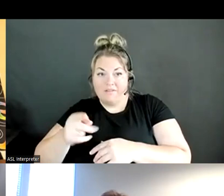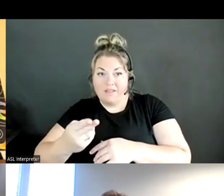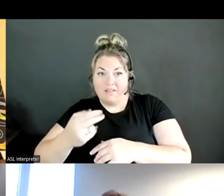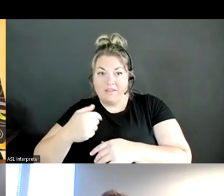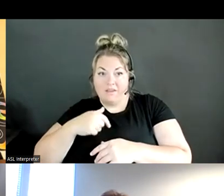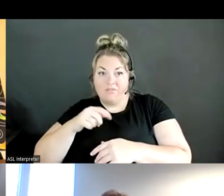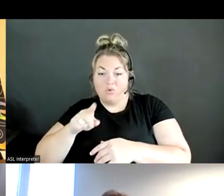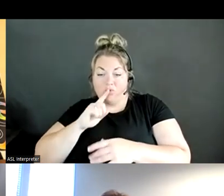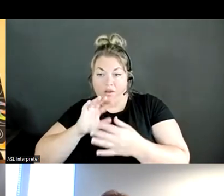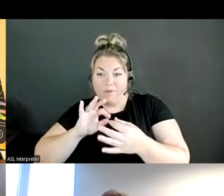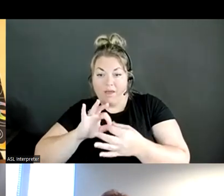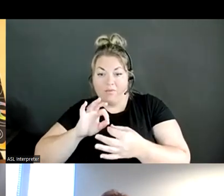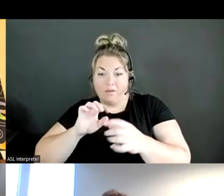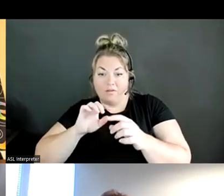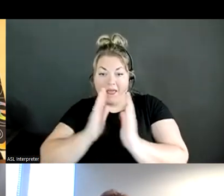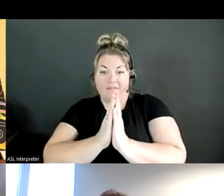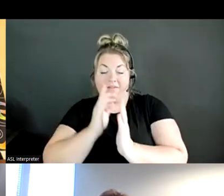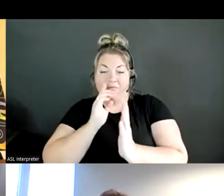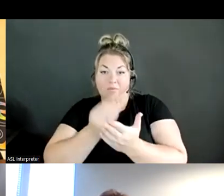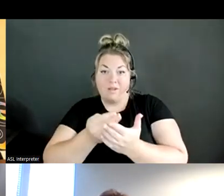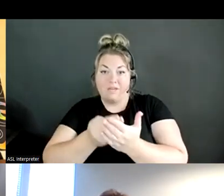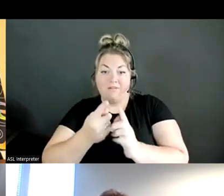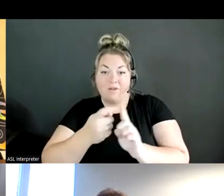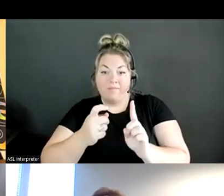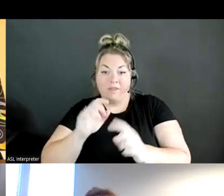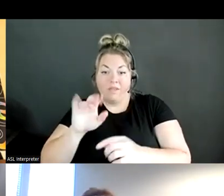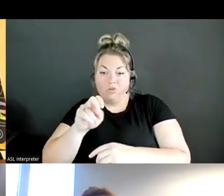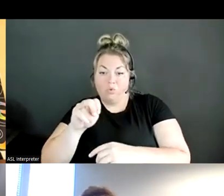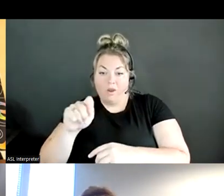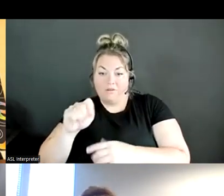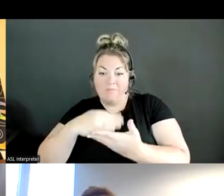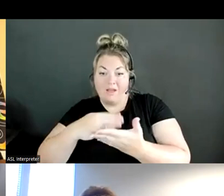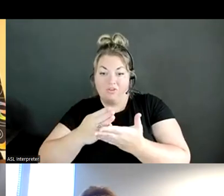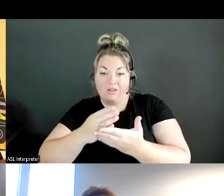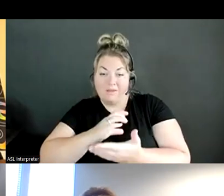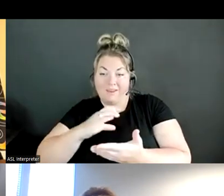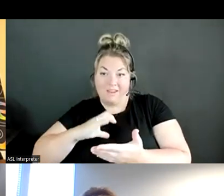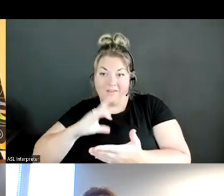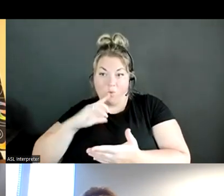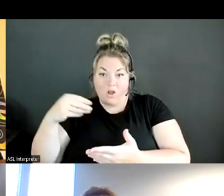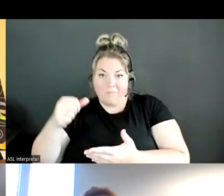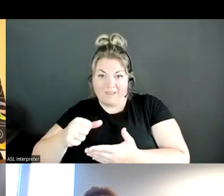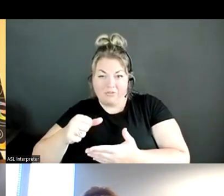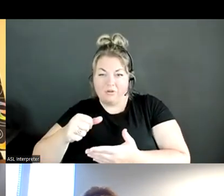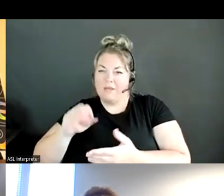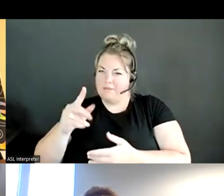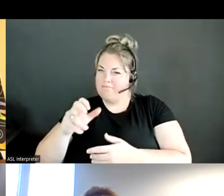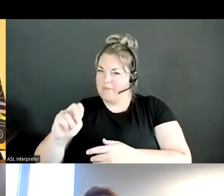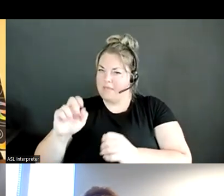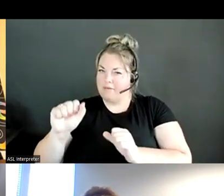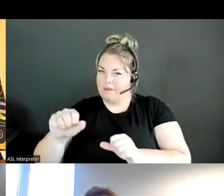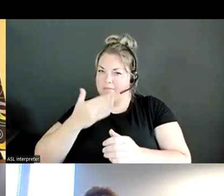to the Joint Budget Committee and asking for dollars in terms of compensation, I'm going to let Megan jump in on that one because I don't